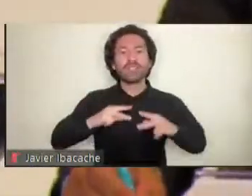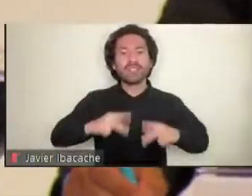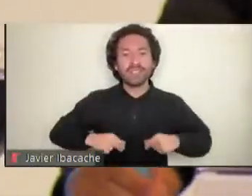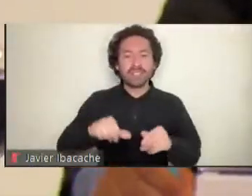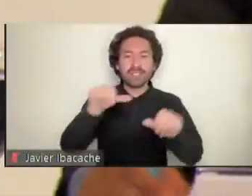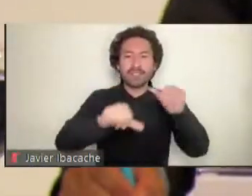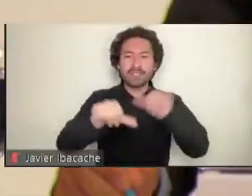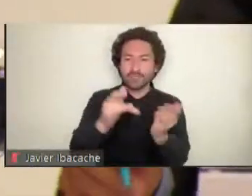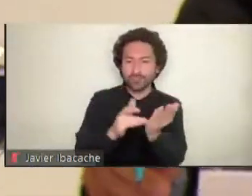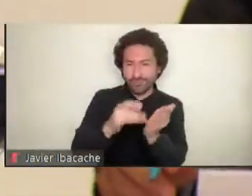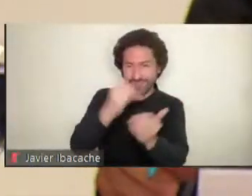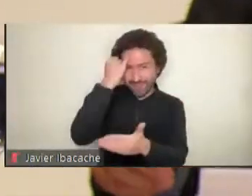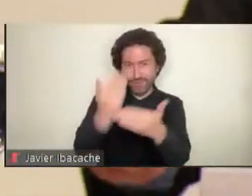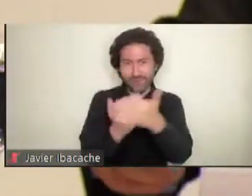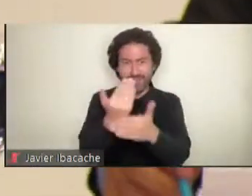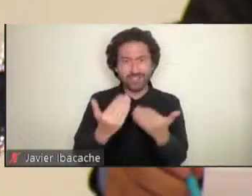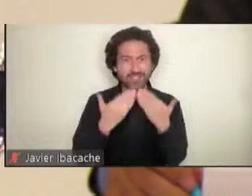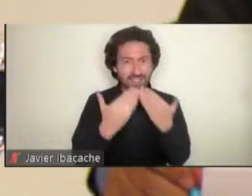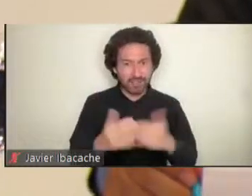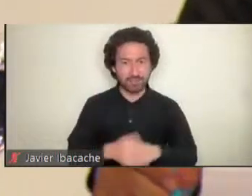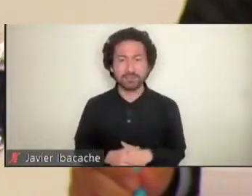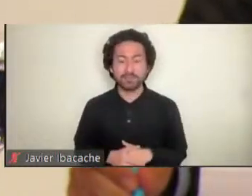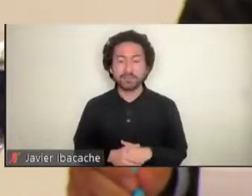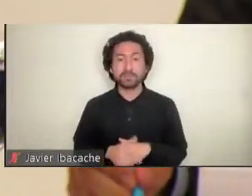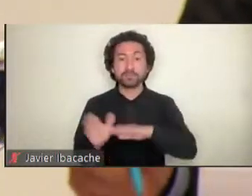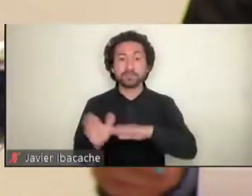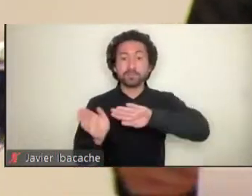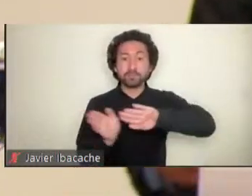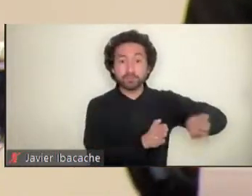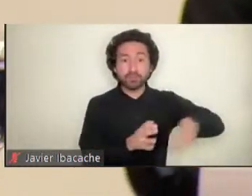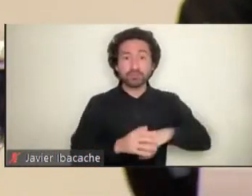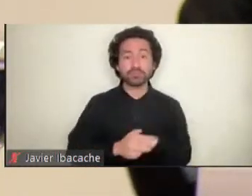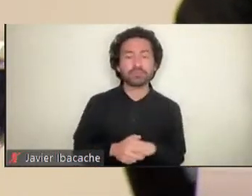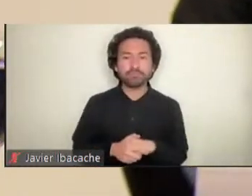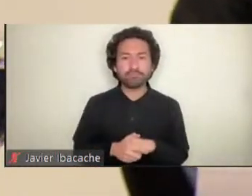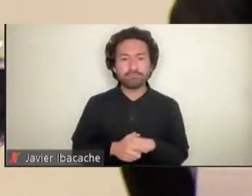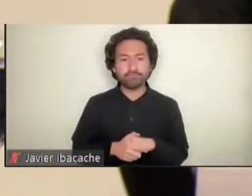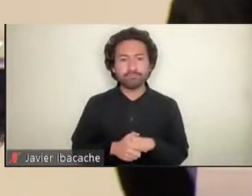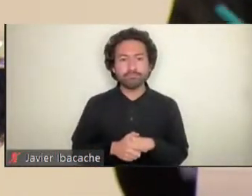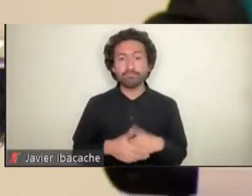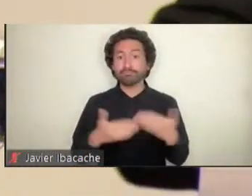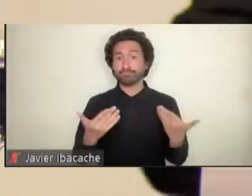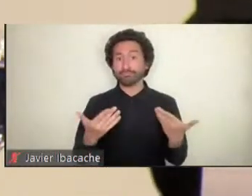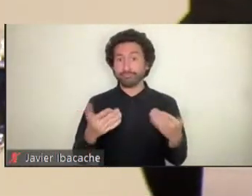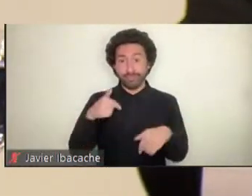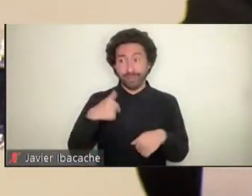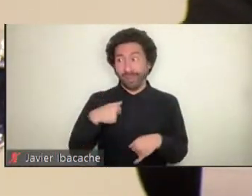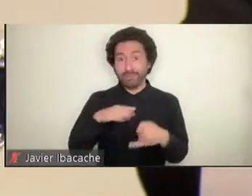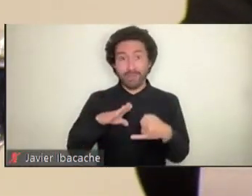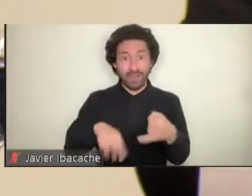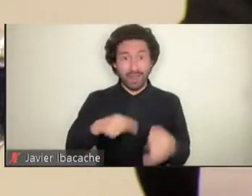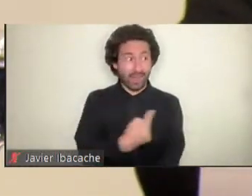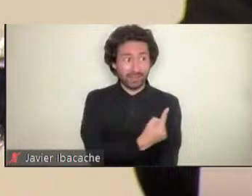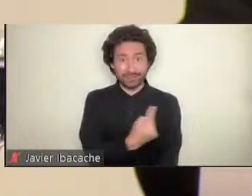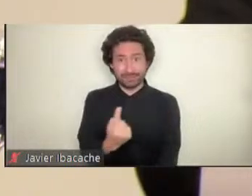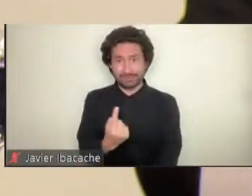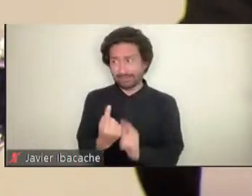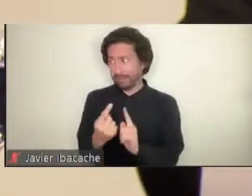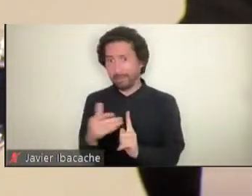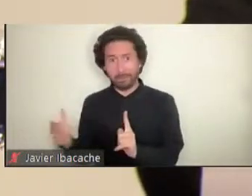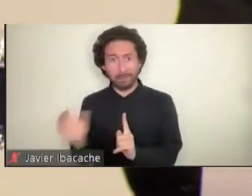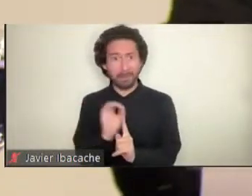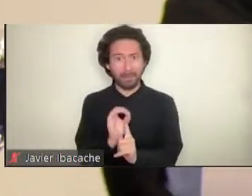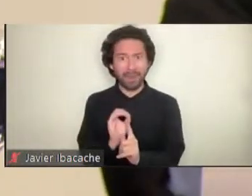Science, Technology and Innovation for the invitation. The good part of being the last one